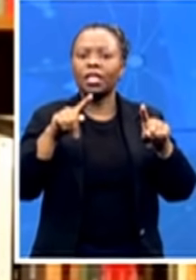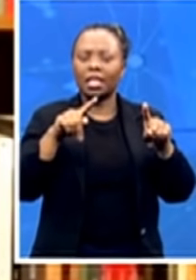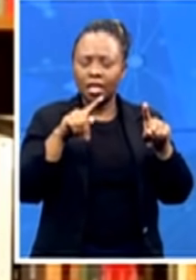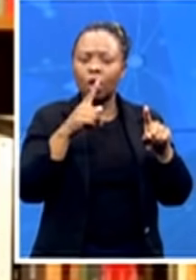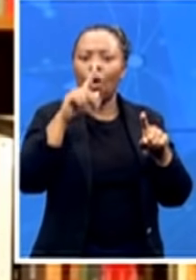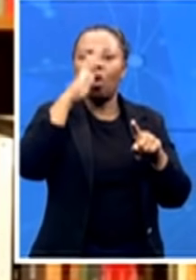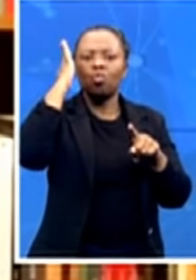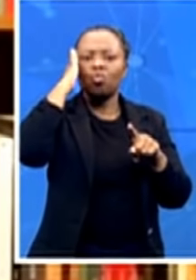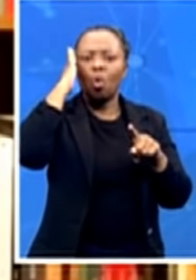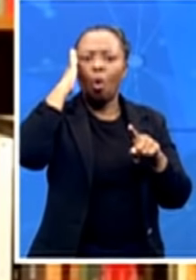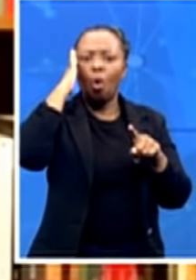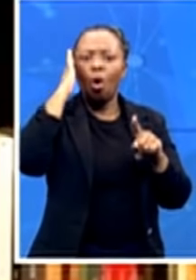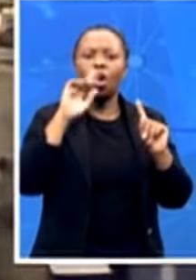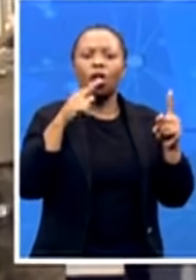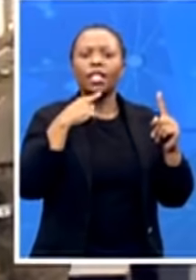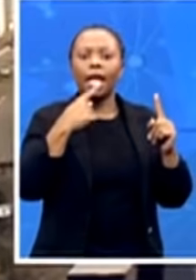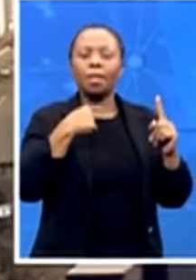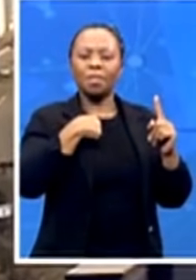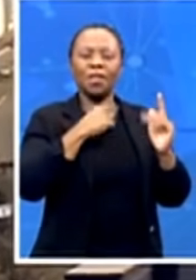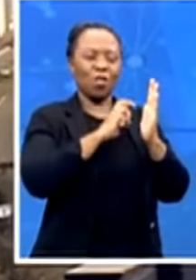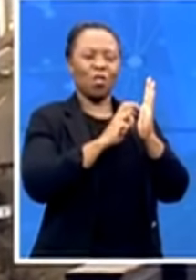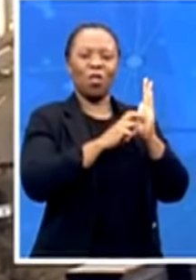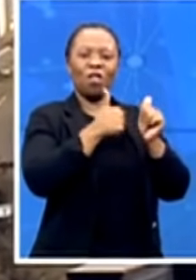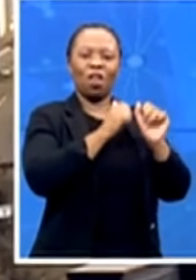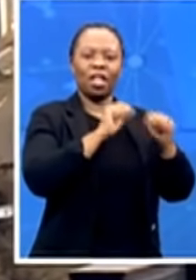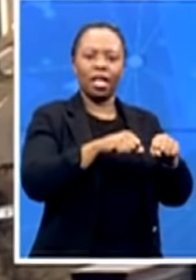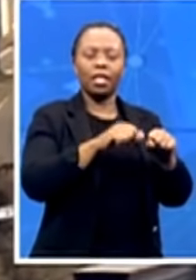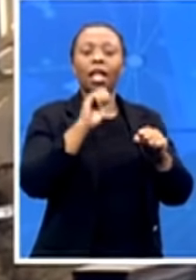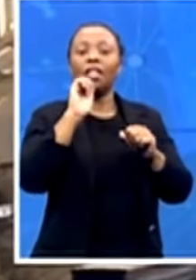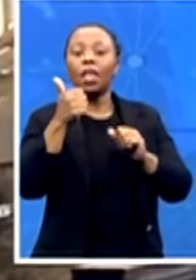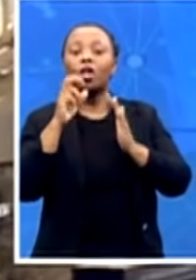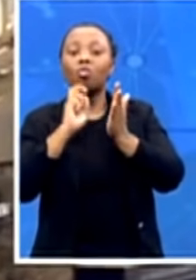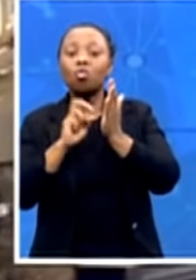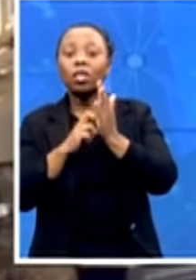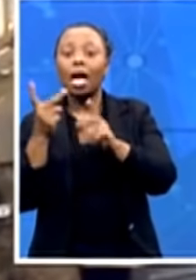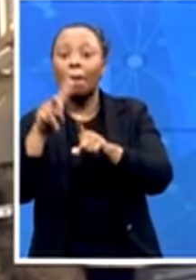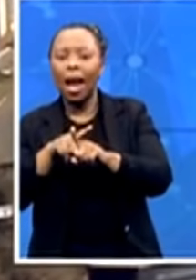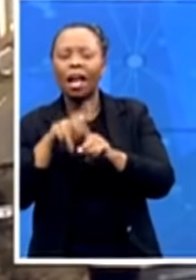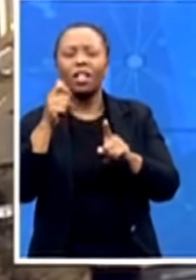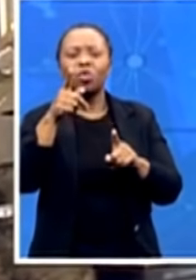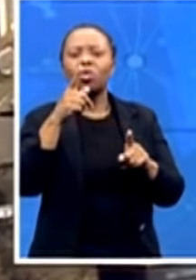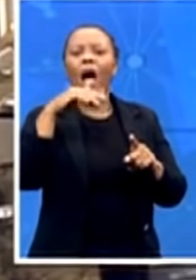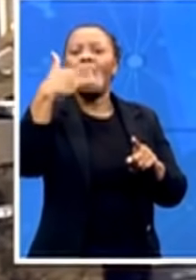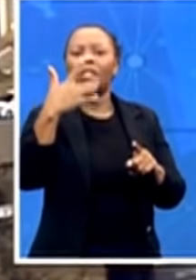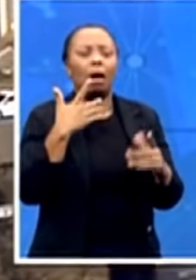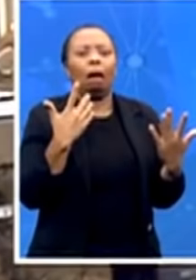and when the rules are used against you, suggest that the rules are unfair, because that means when they're applied to everybody else, you're in support of